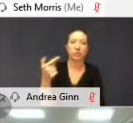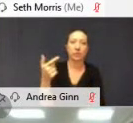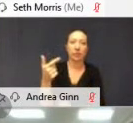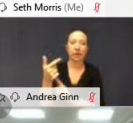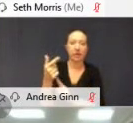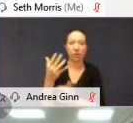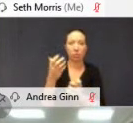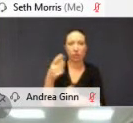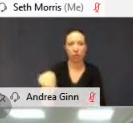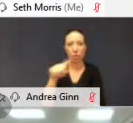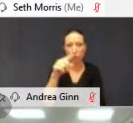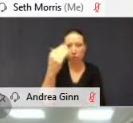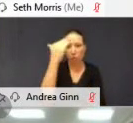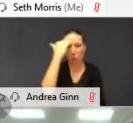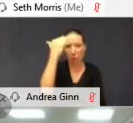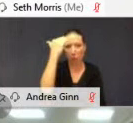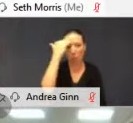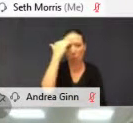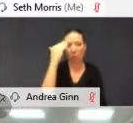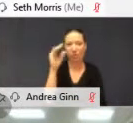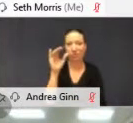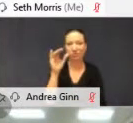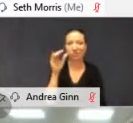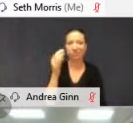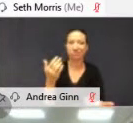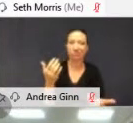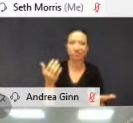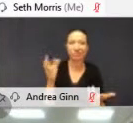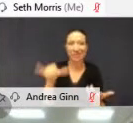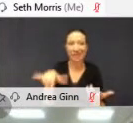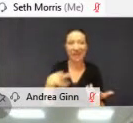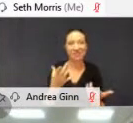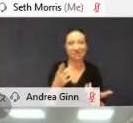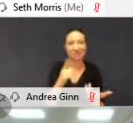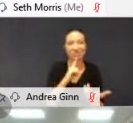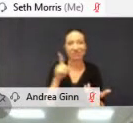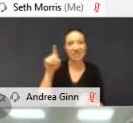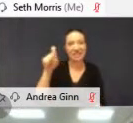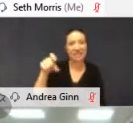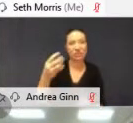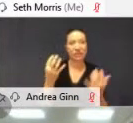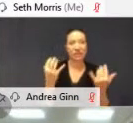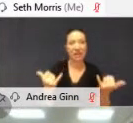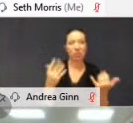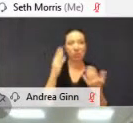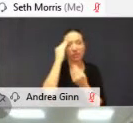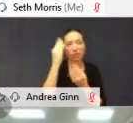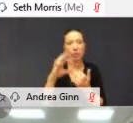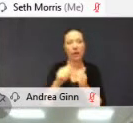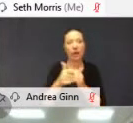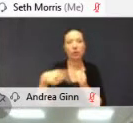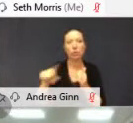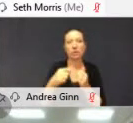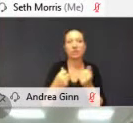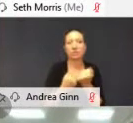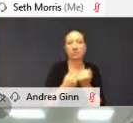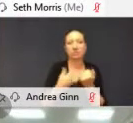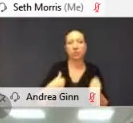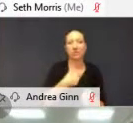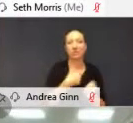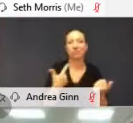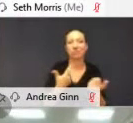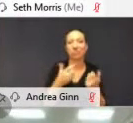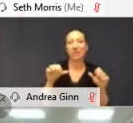be aware of that need, and we'll let you know what you can do to support us in our efforts to make sure